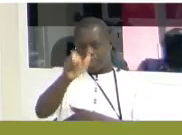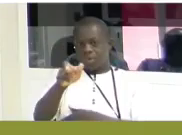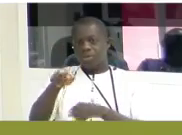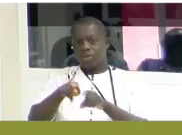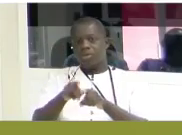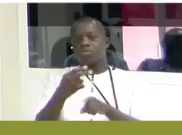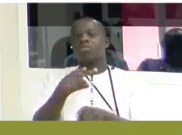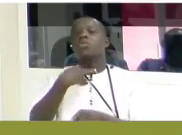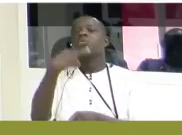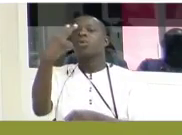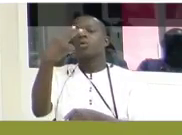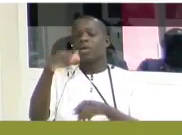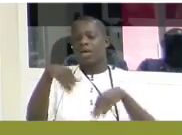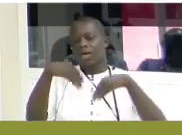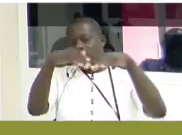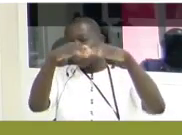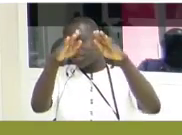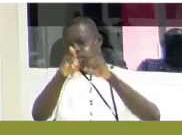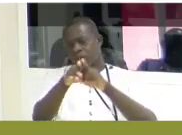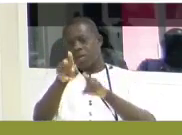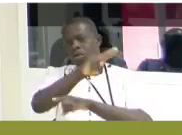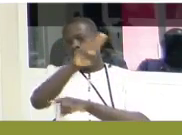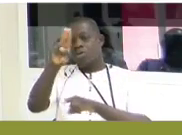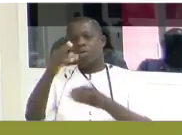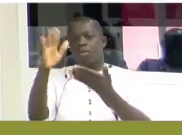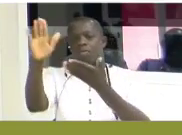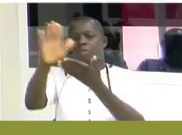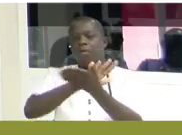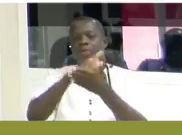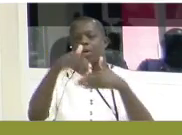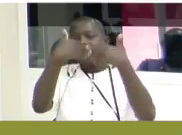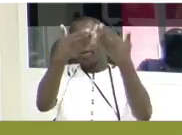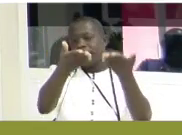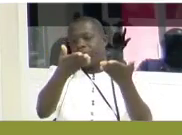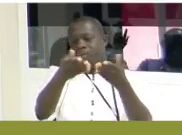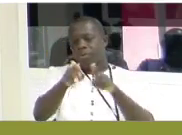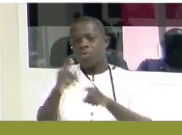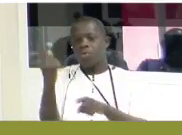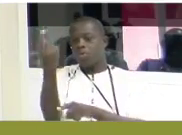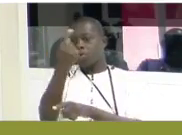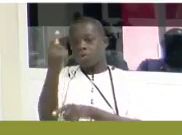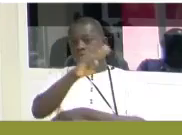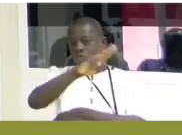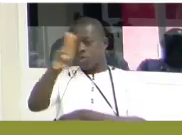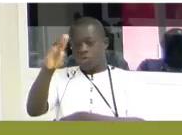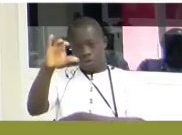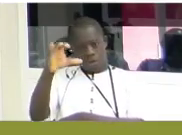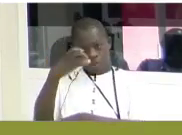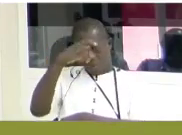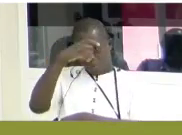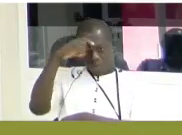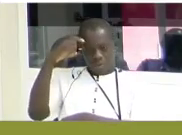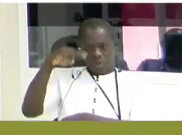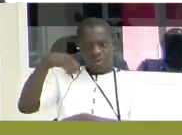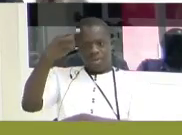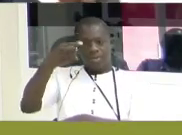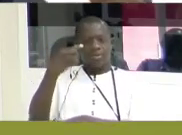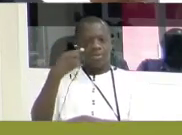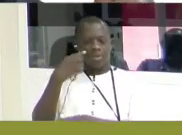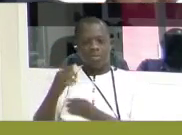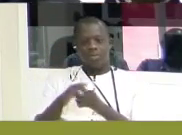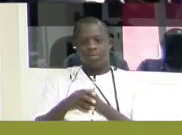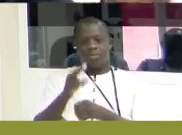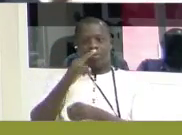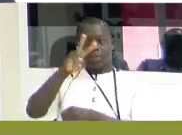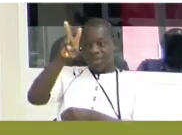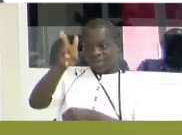verbally. There was no paper handed over to her. She was just asked not to come to work the next day. But you can see that Ndai's